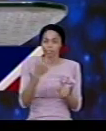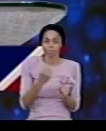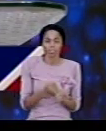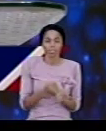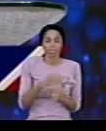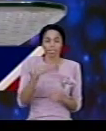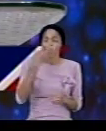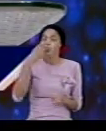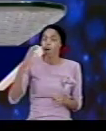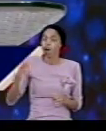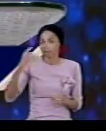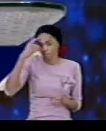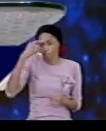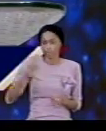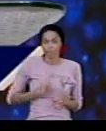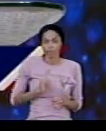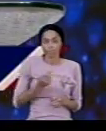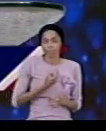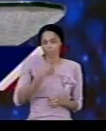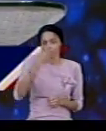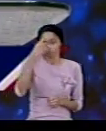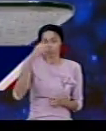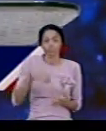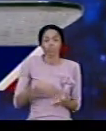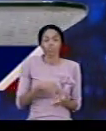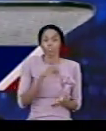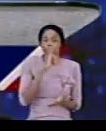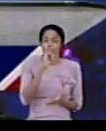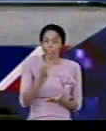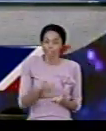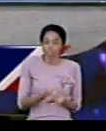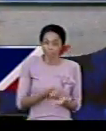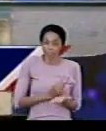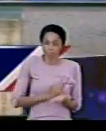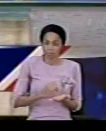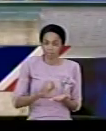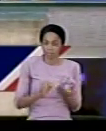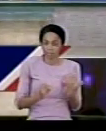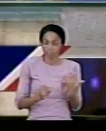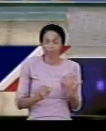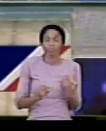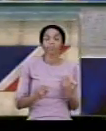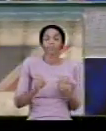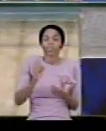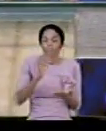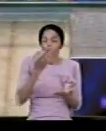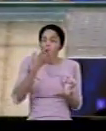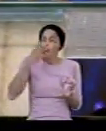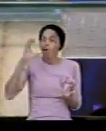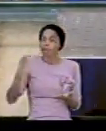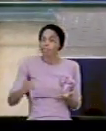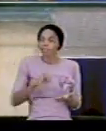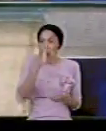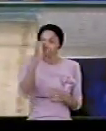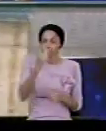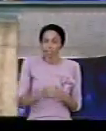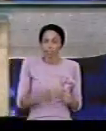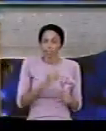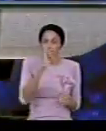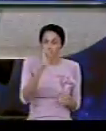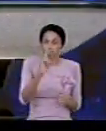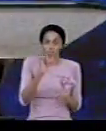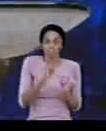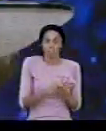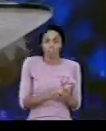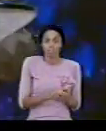curse for us, for it is written, cursed is everyone